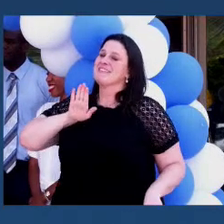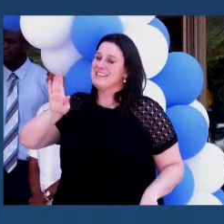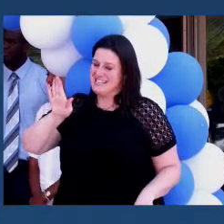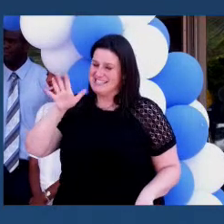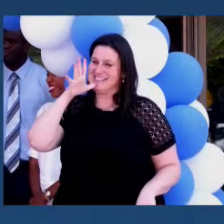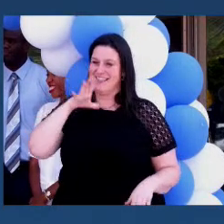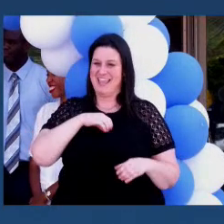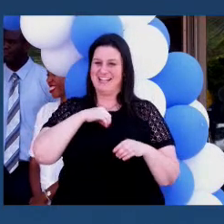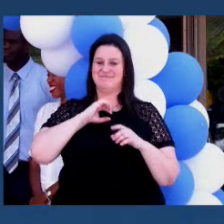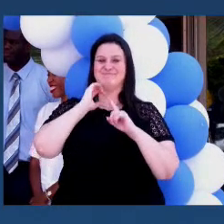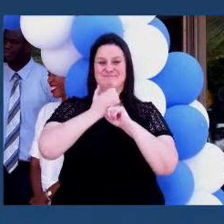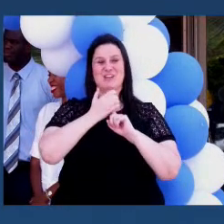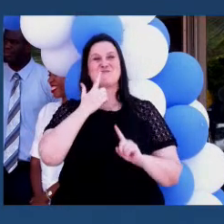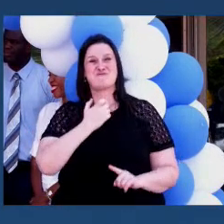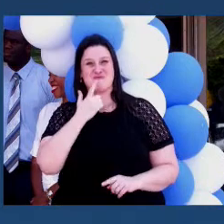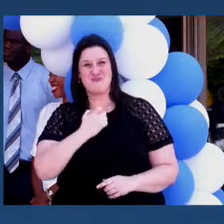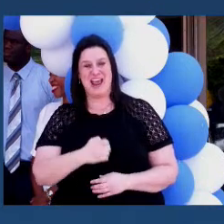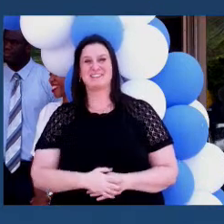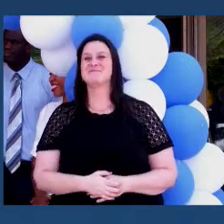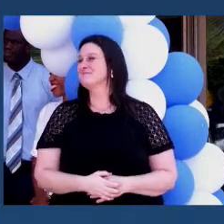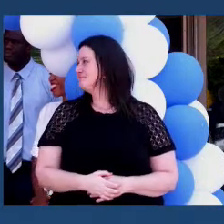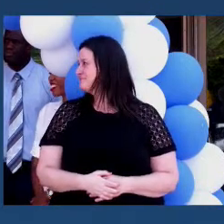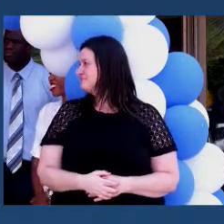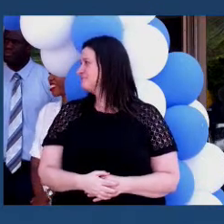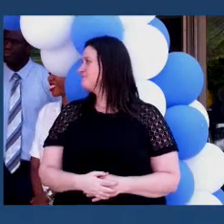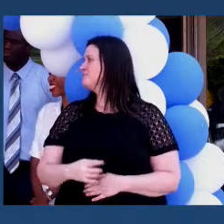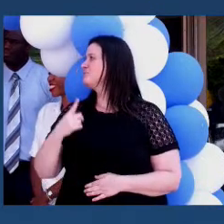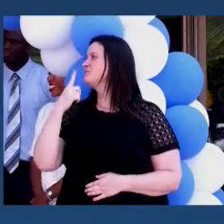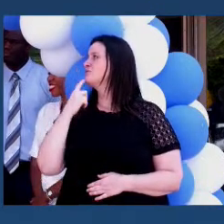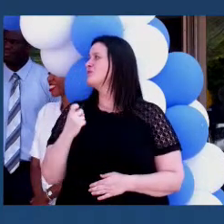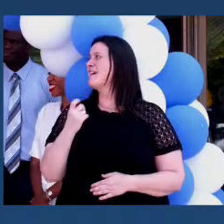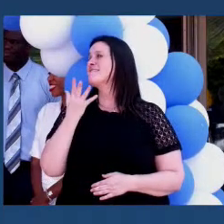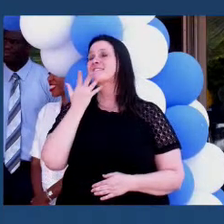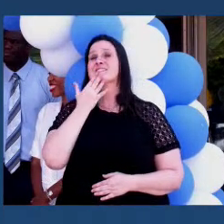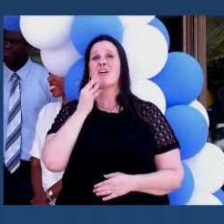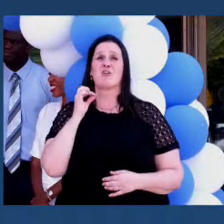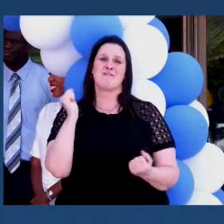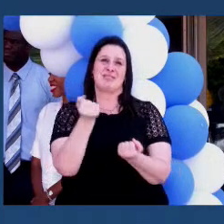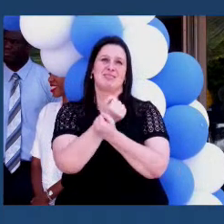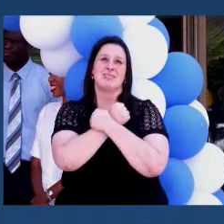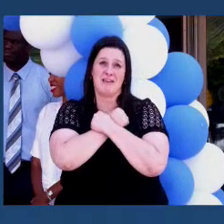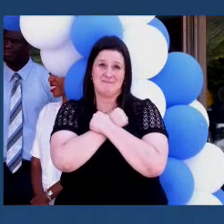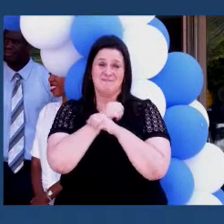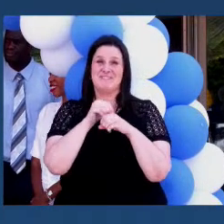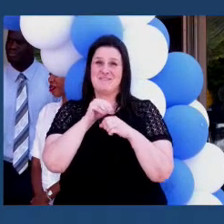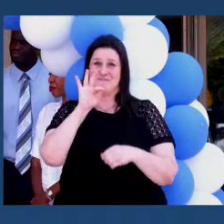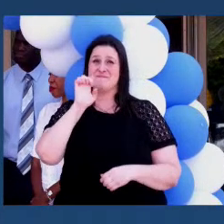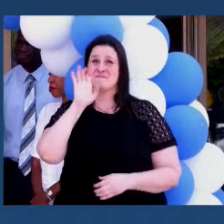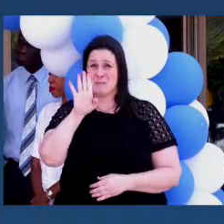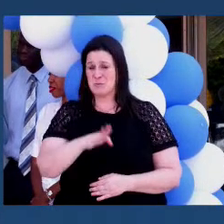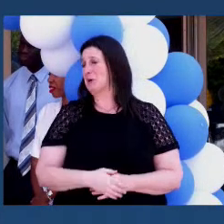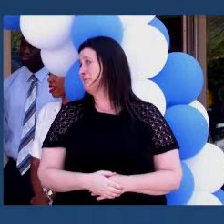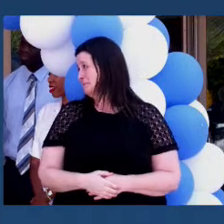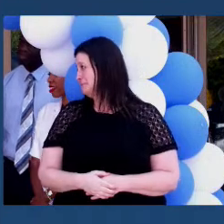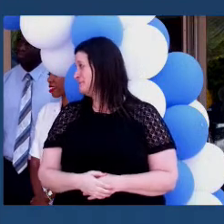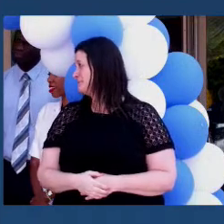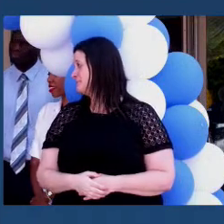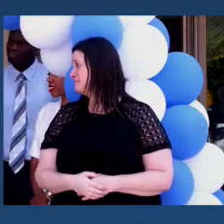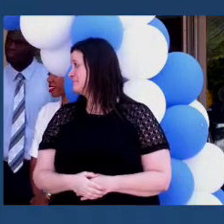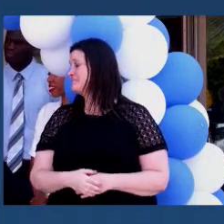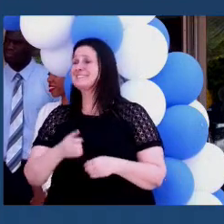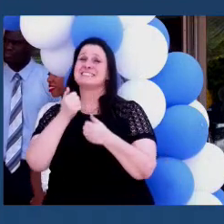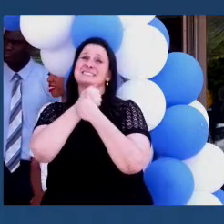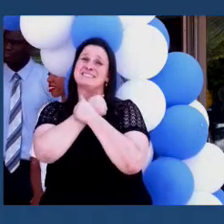red. Red is the color of love in February. It's the love